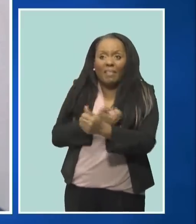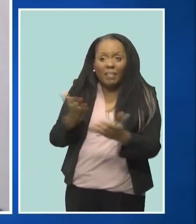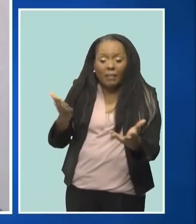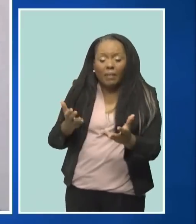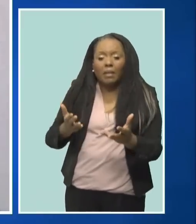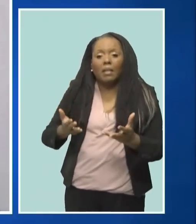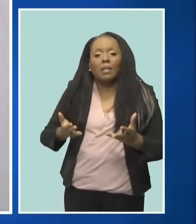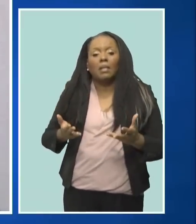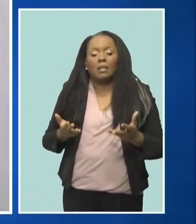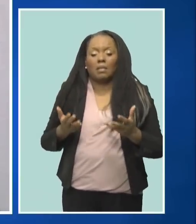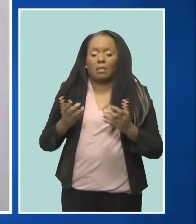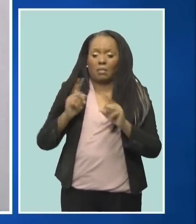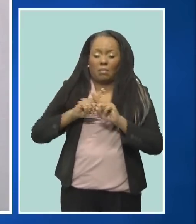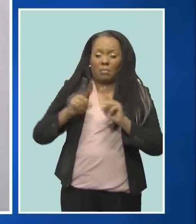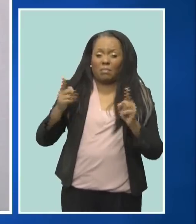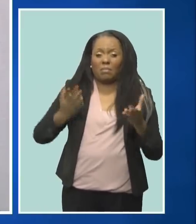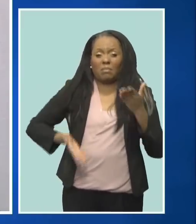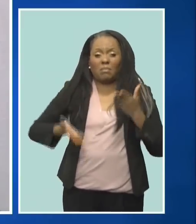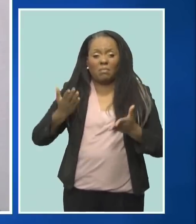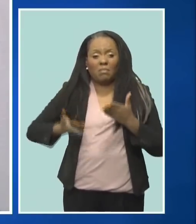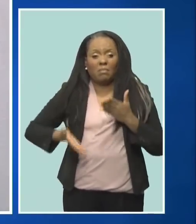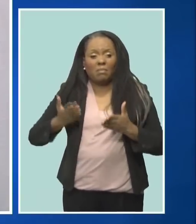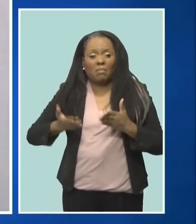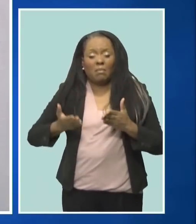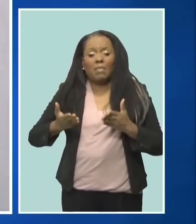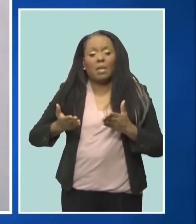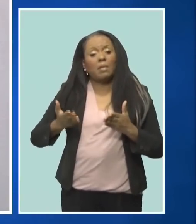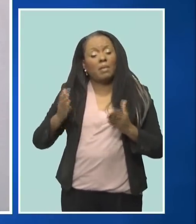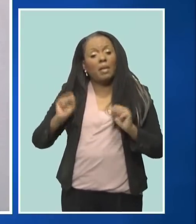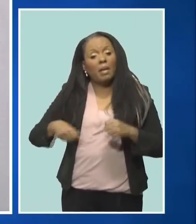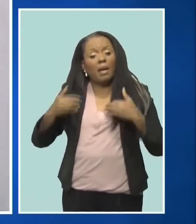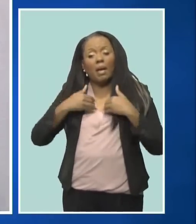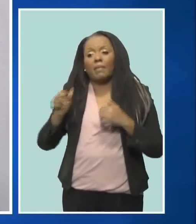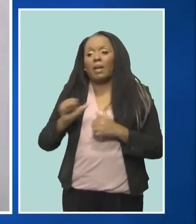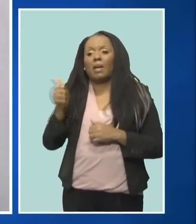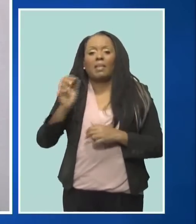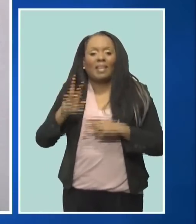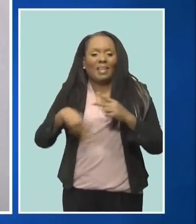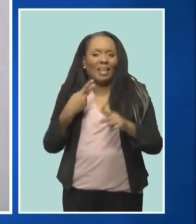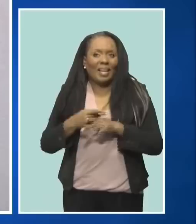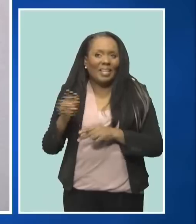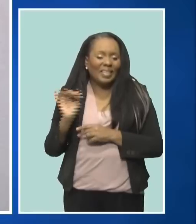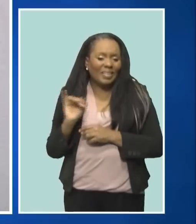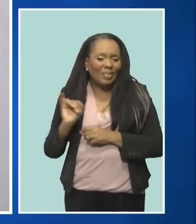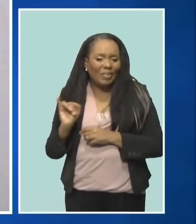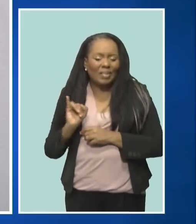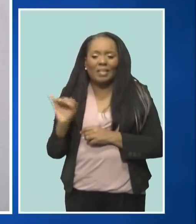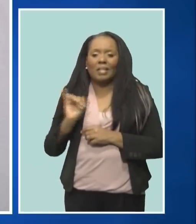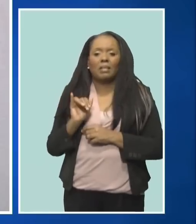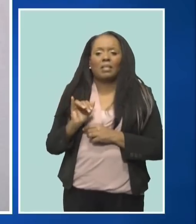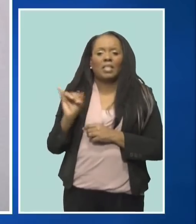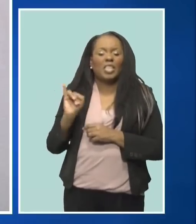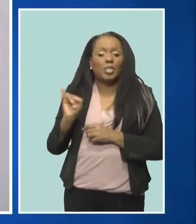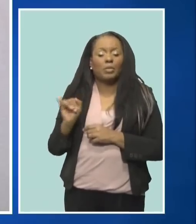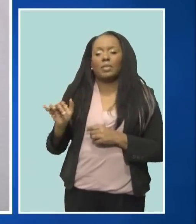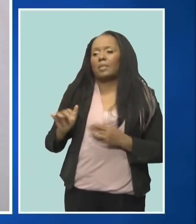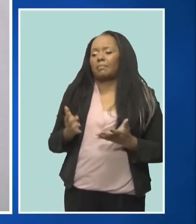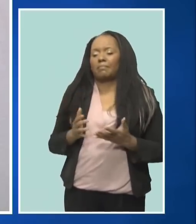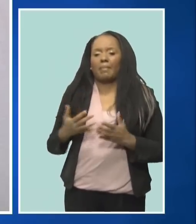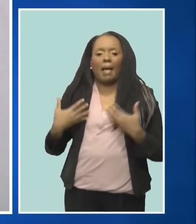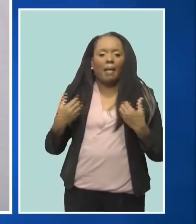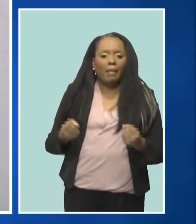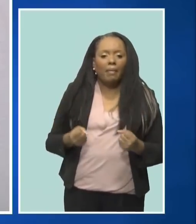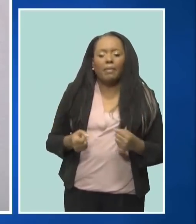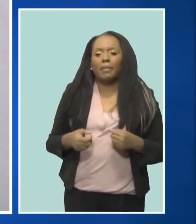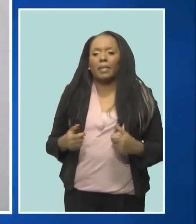that that the community can be considered for other forms of insurance that relate to health and life, and that conversation